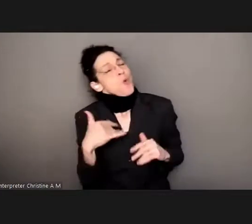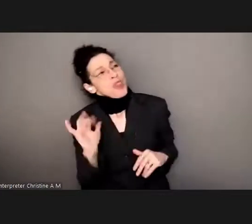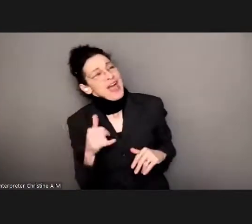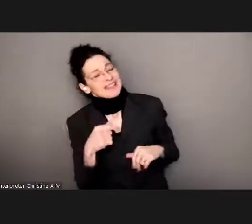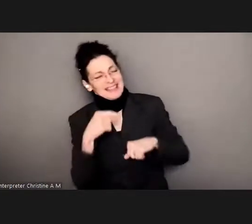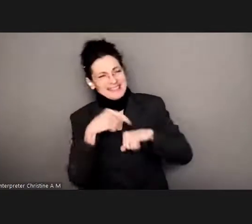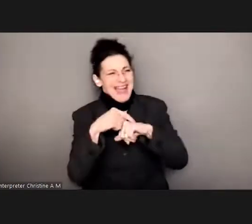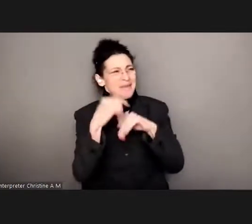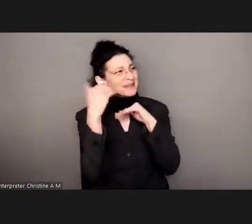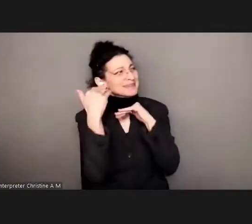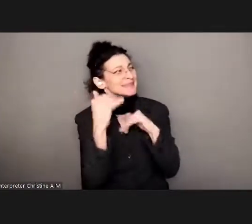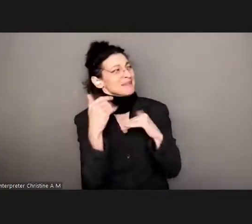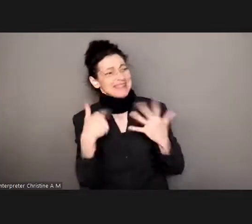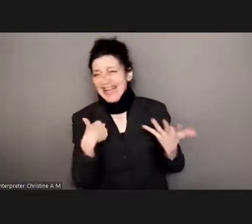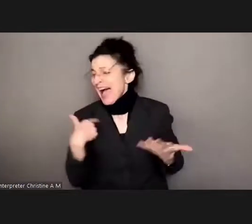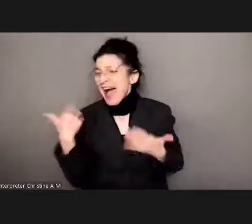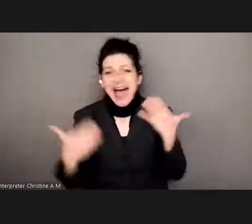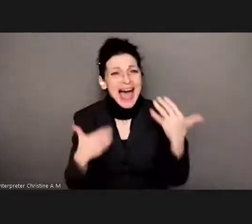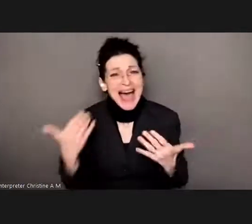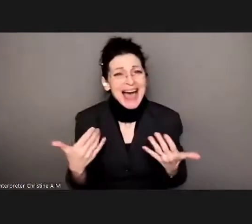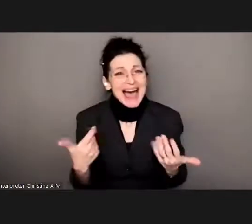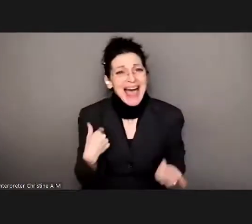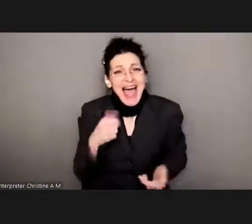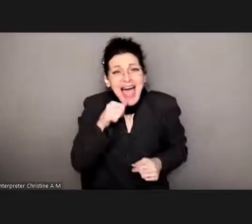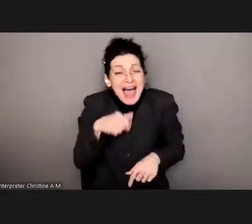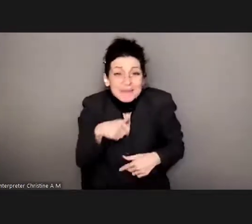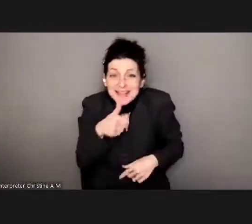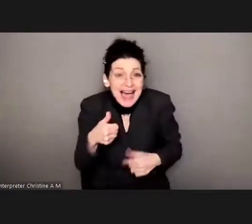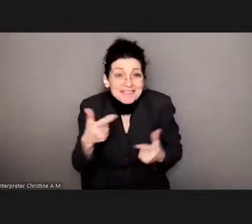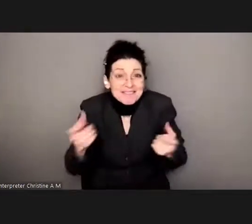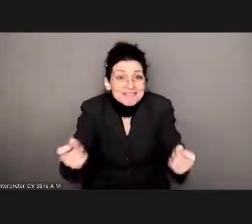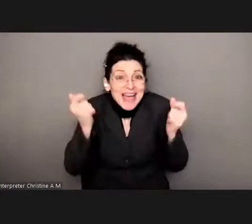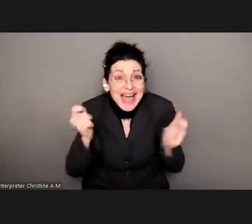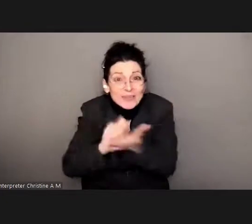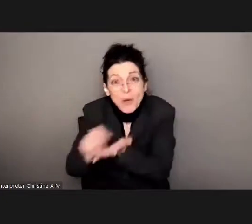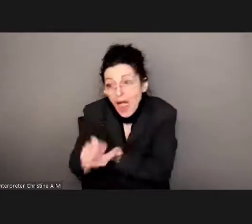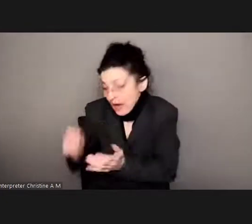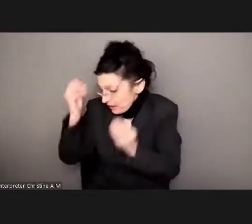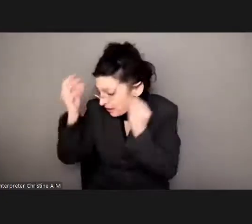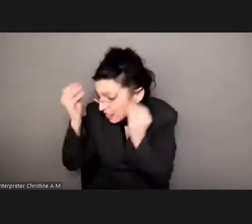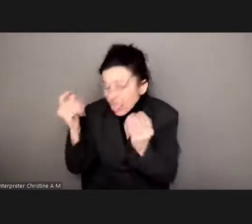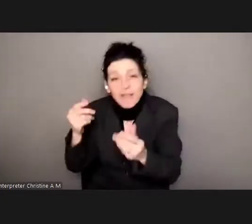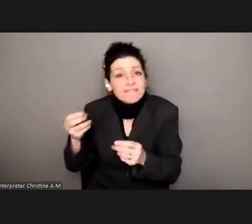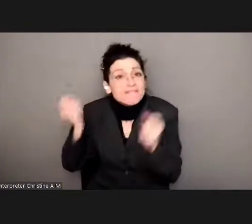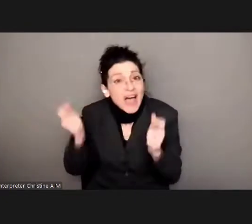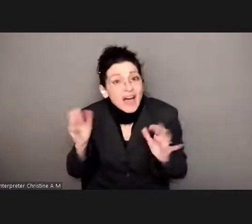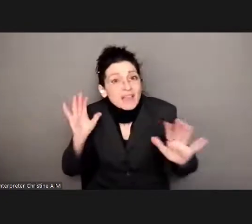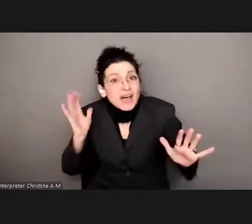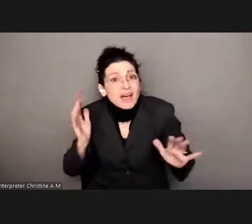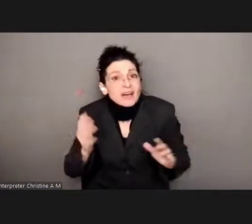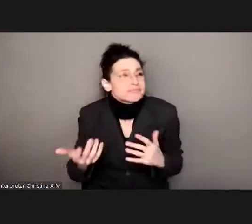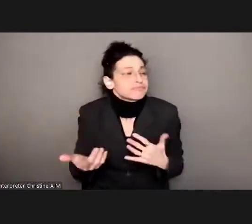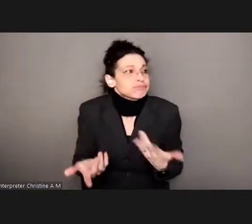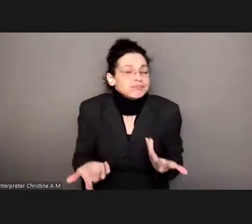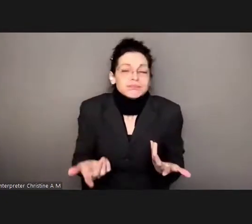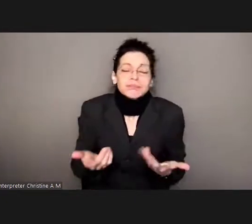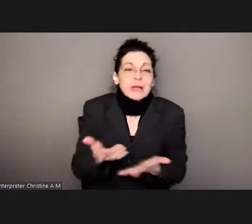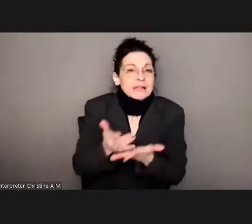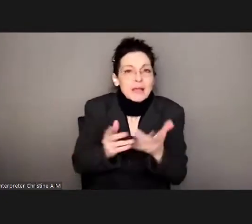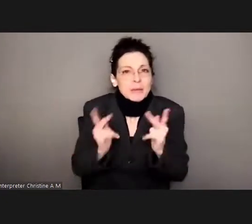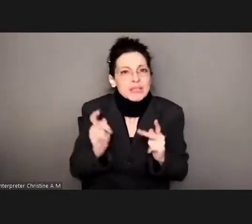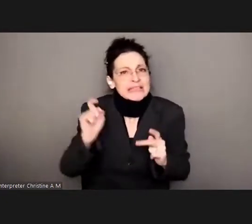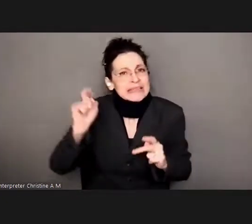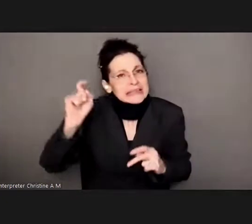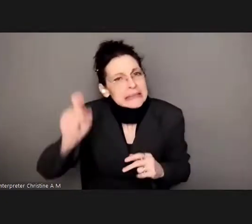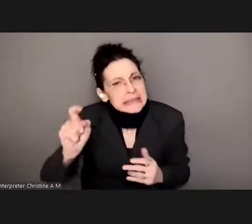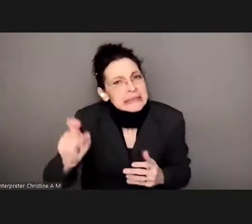who don't write in a super speedy fashion, or whose processing needs or attentional needs are just not